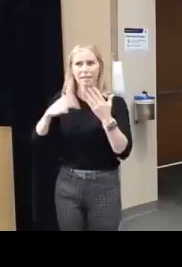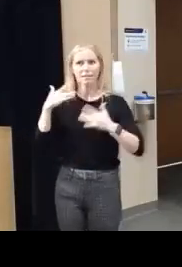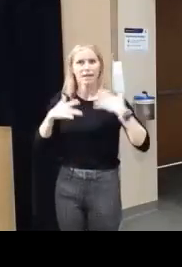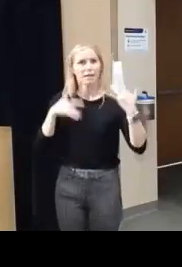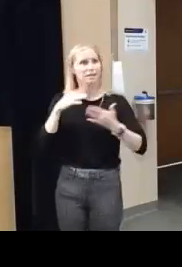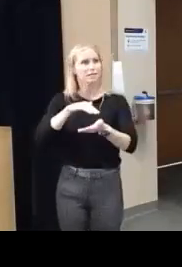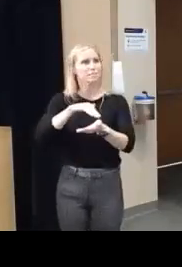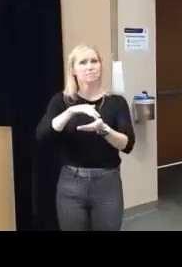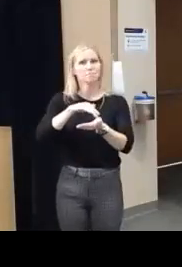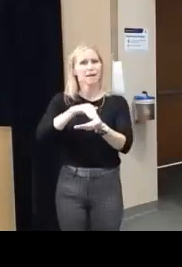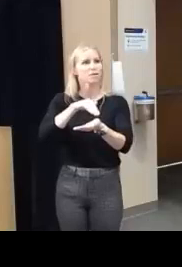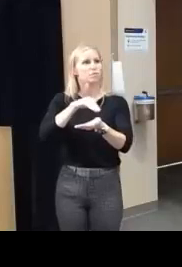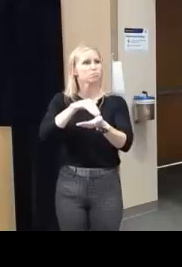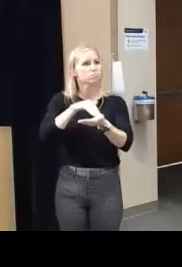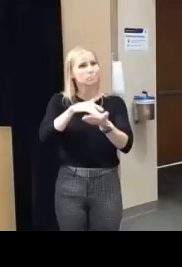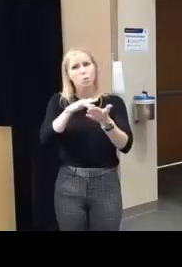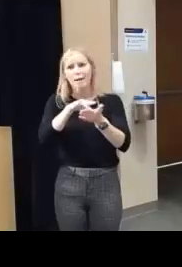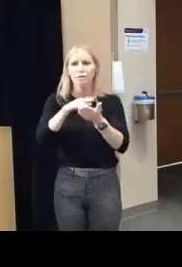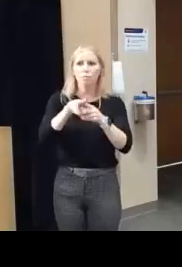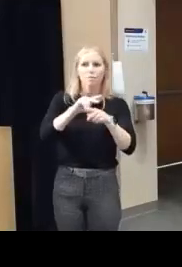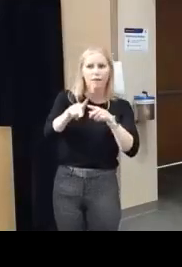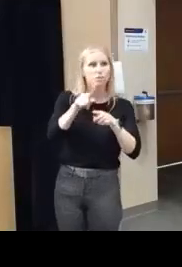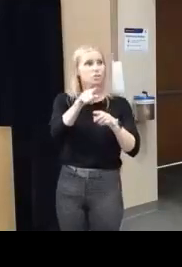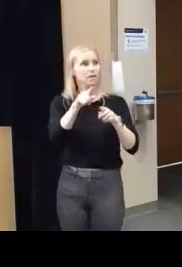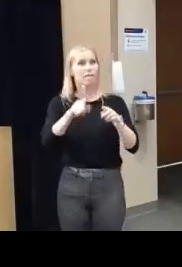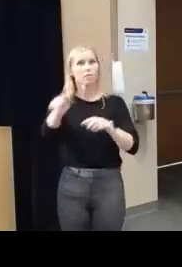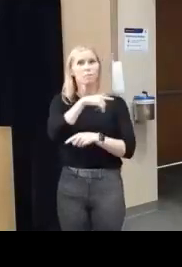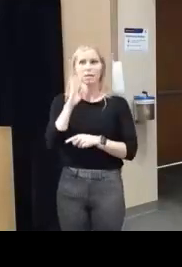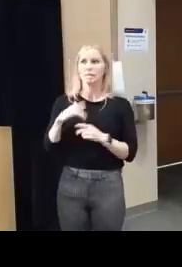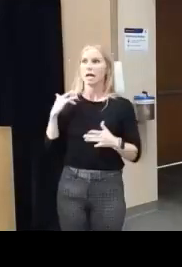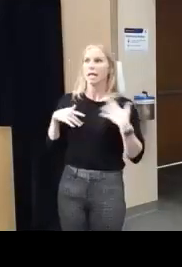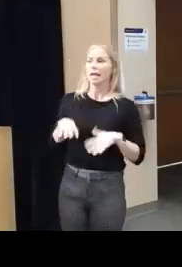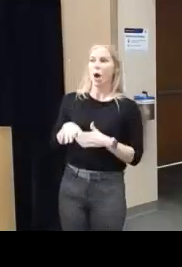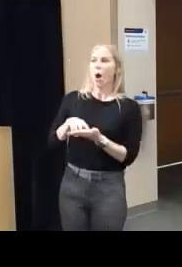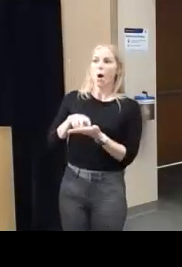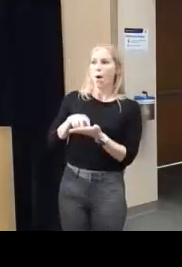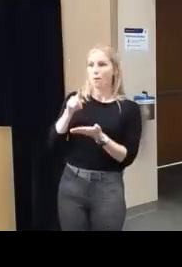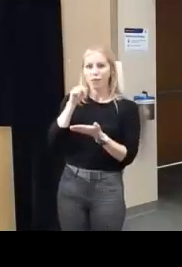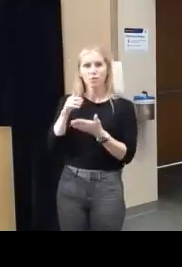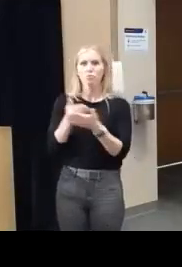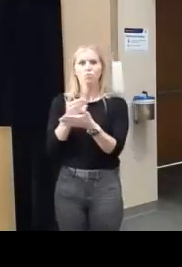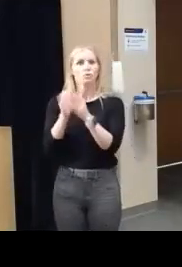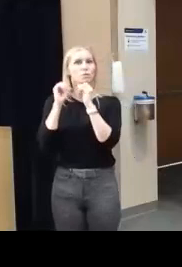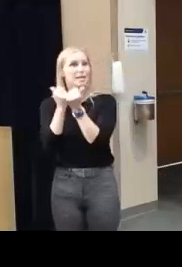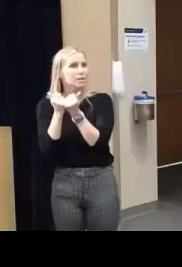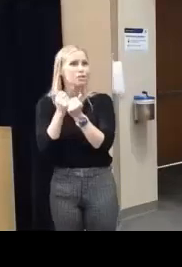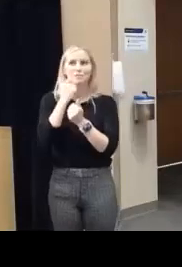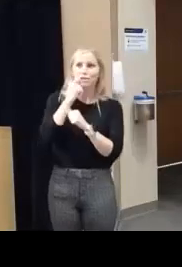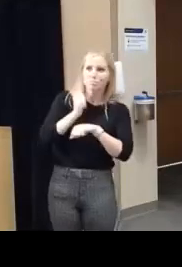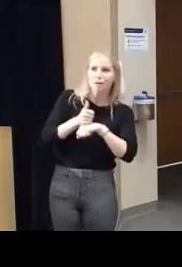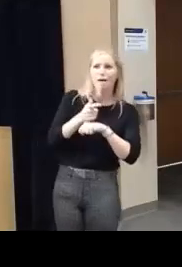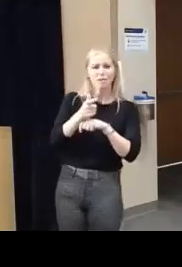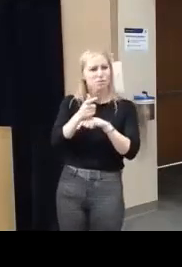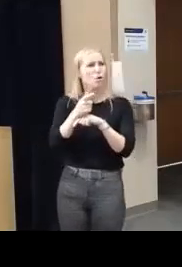be excited about their new association and their inebriate asylum, and there were others in other states